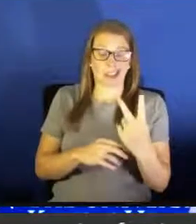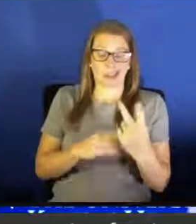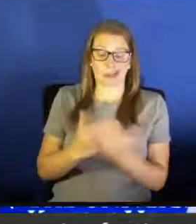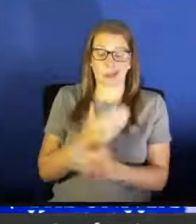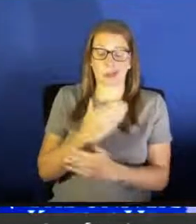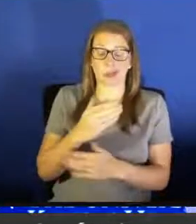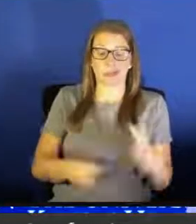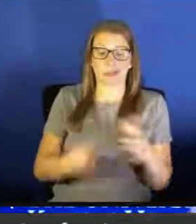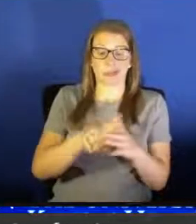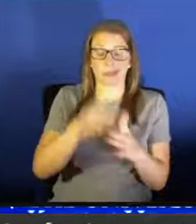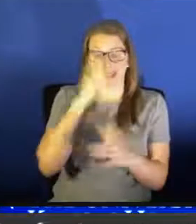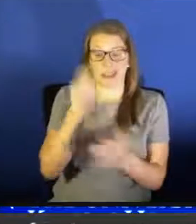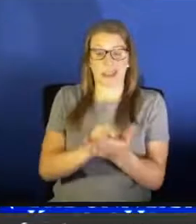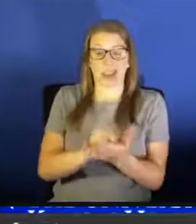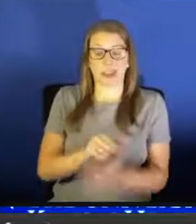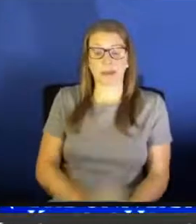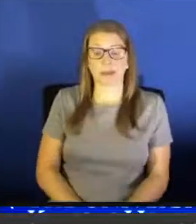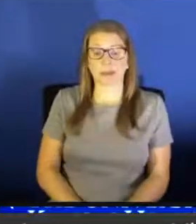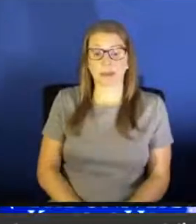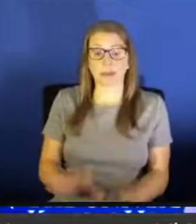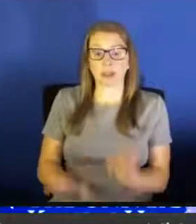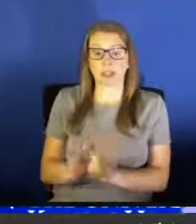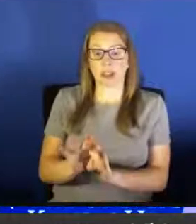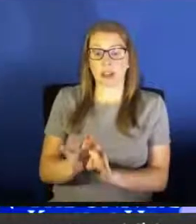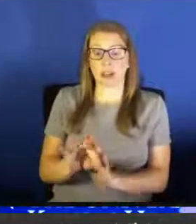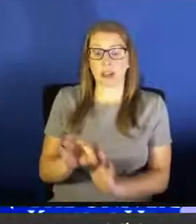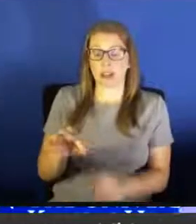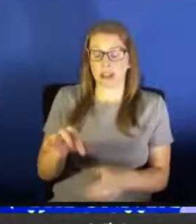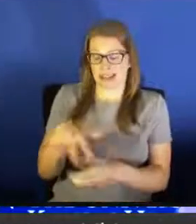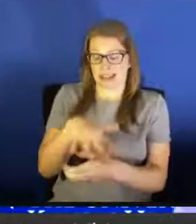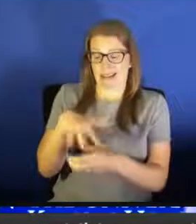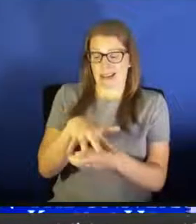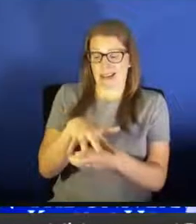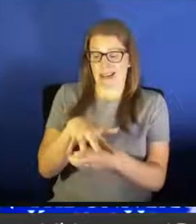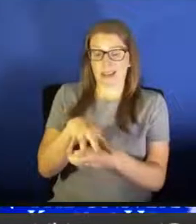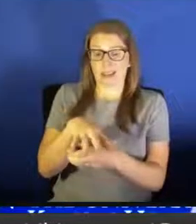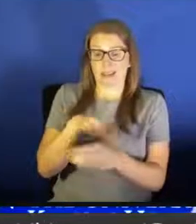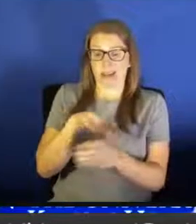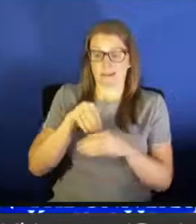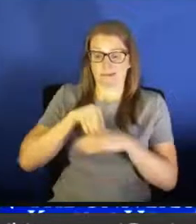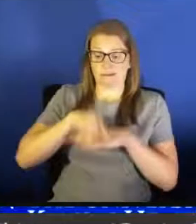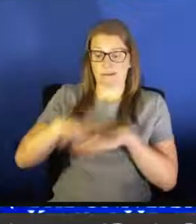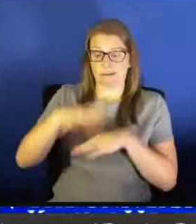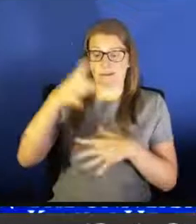sort of space or vacuum to infect people. We do know and understand that really